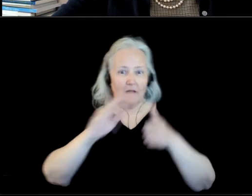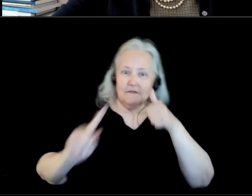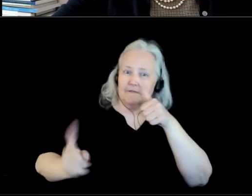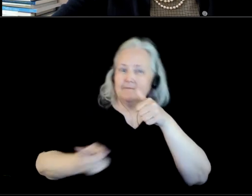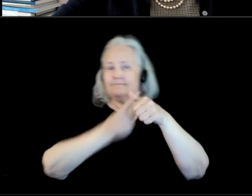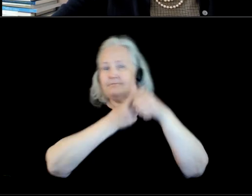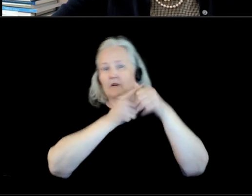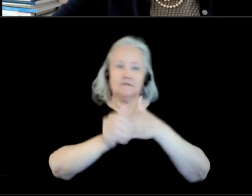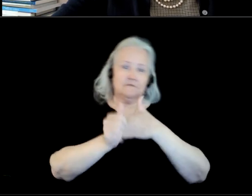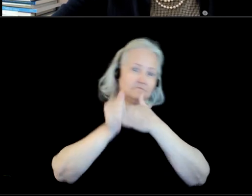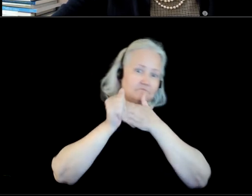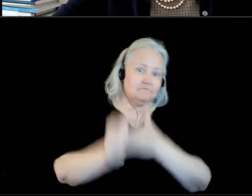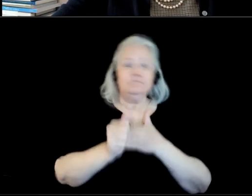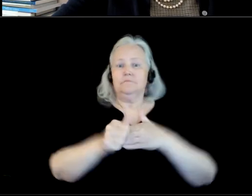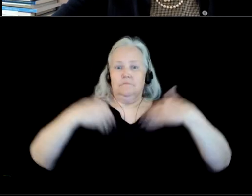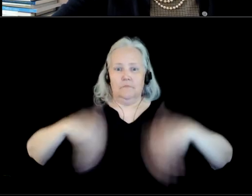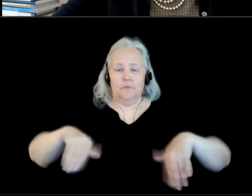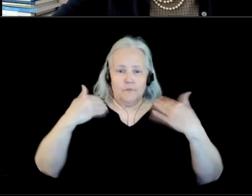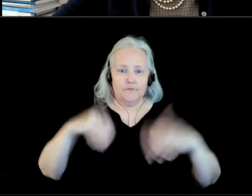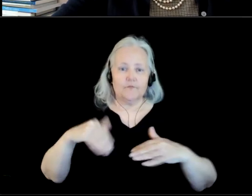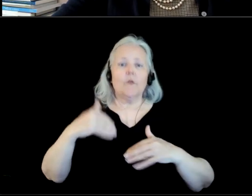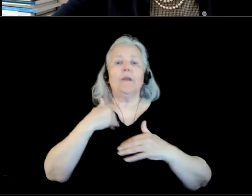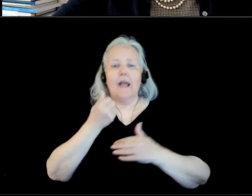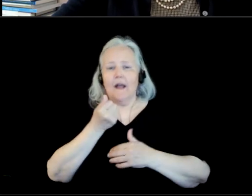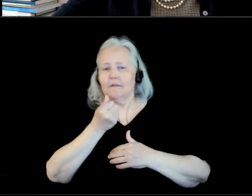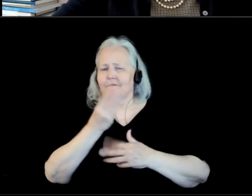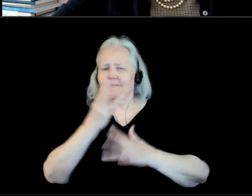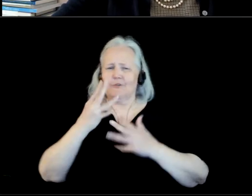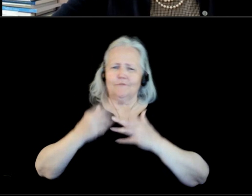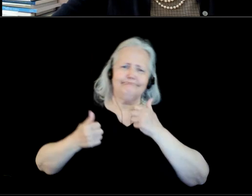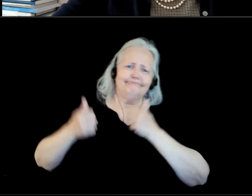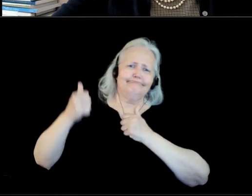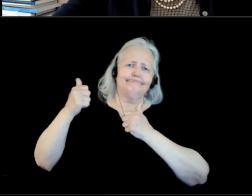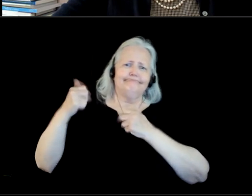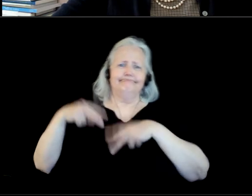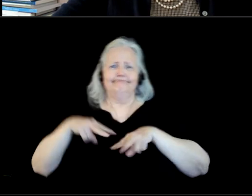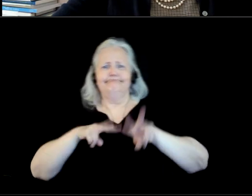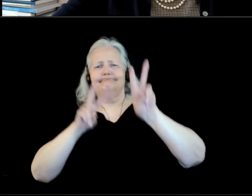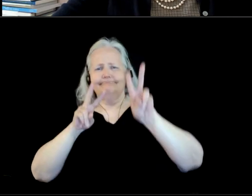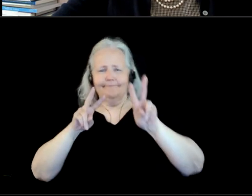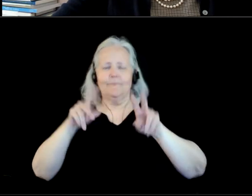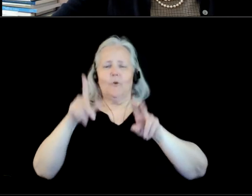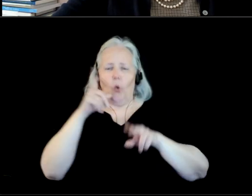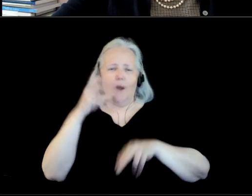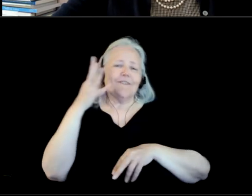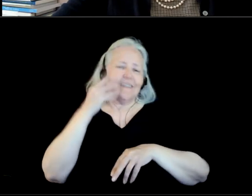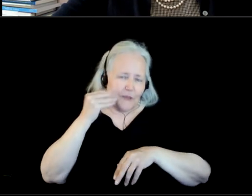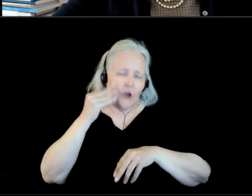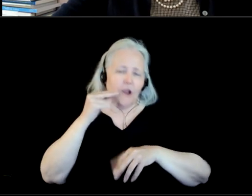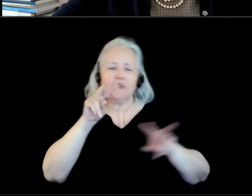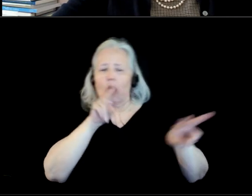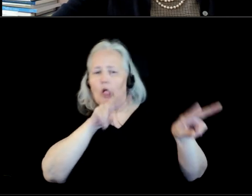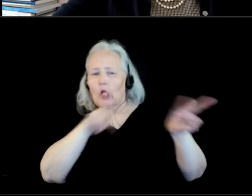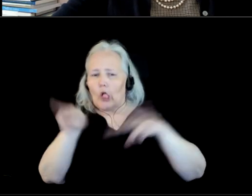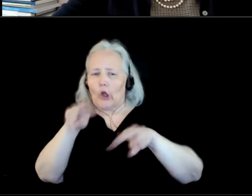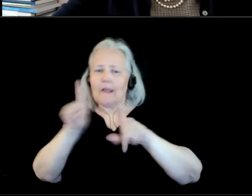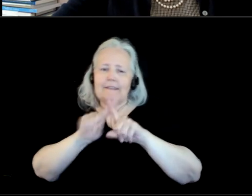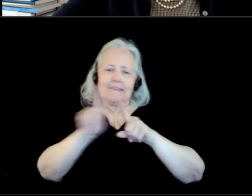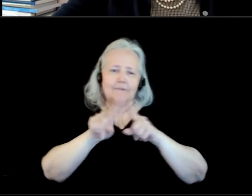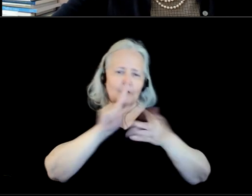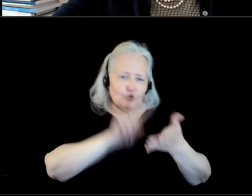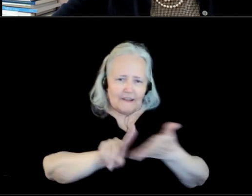an experienced team, including Colleen, who has a lot of experience in evaluating research, working with people to improve